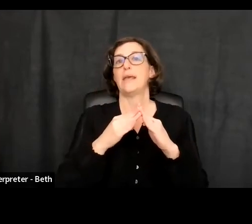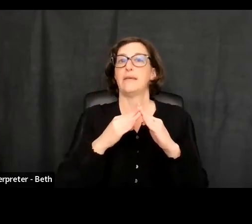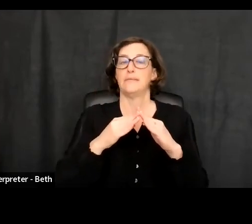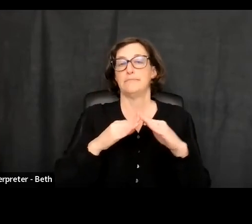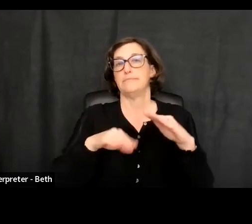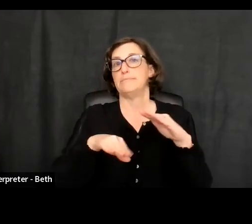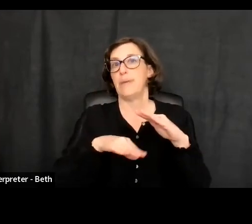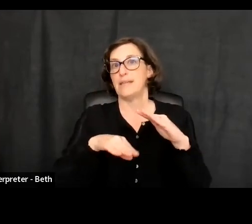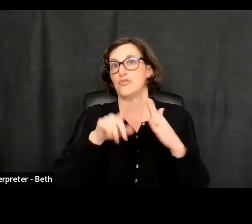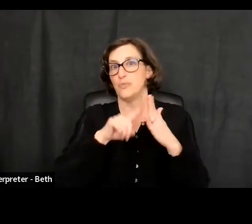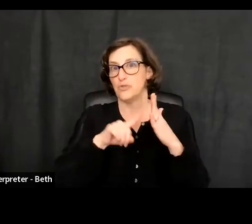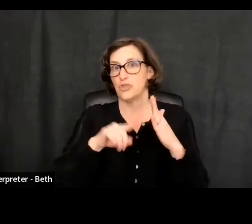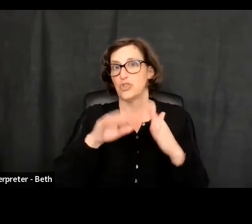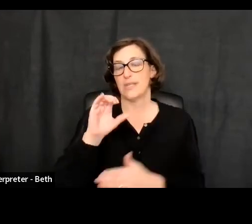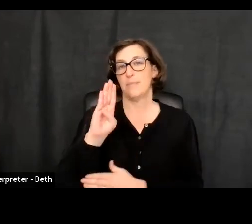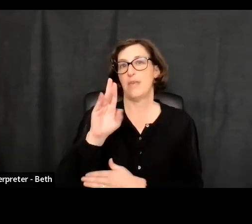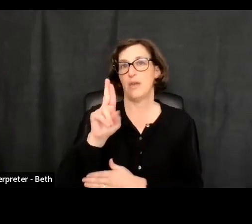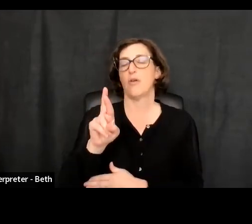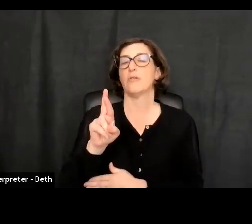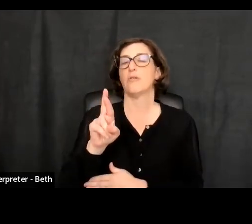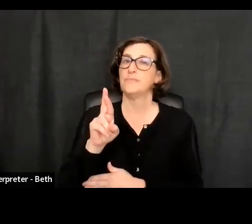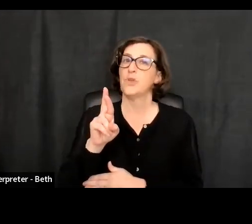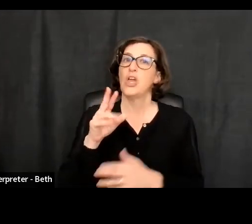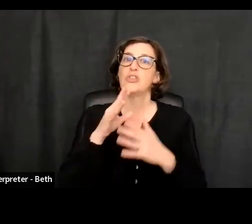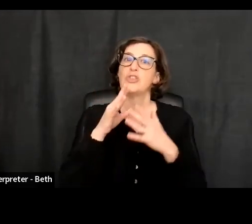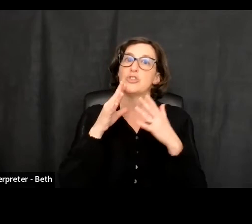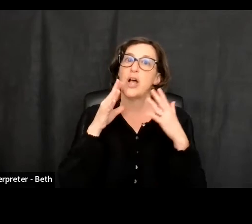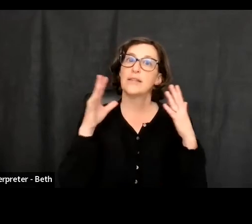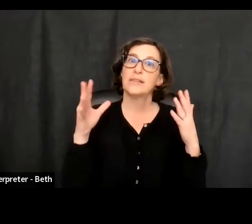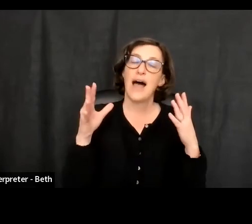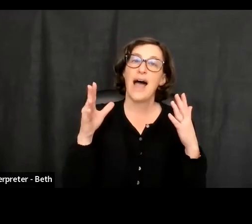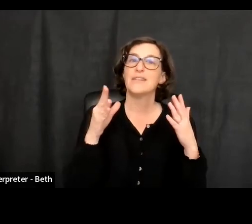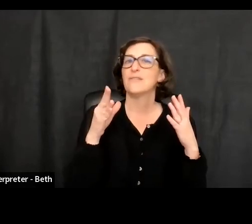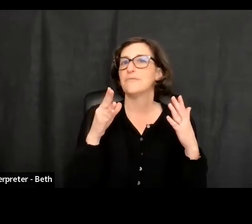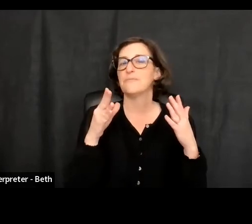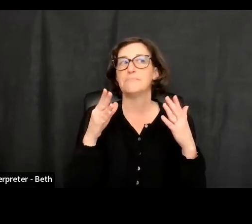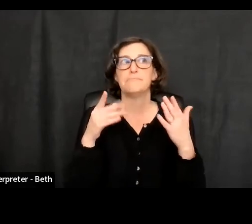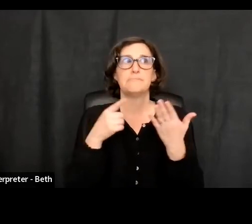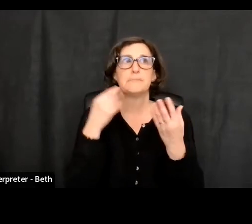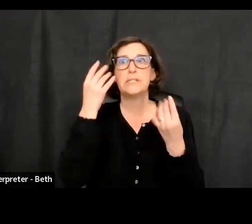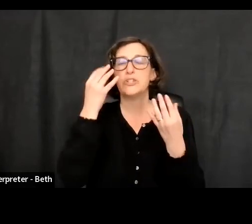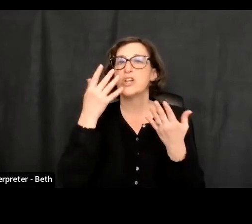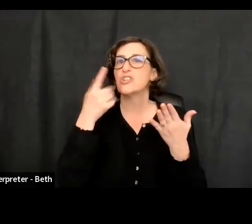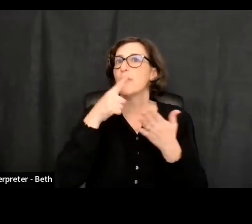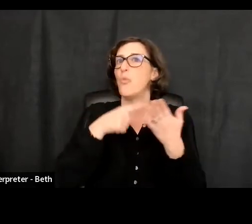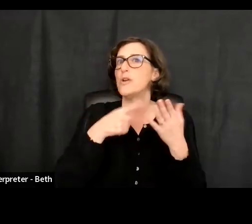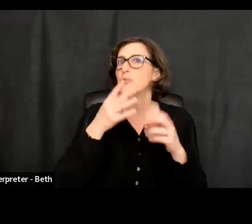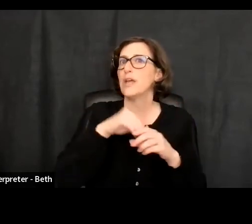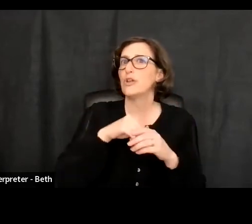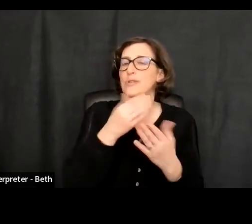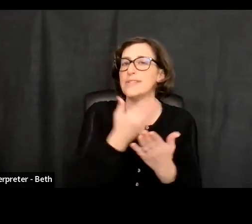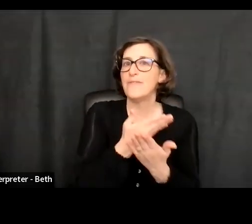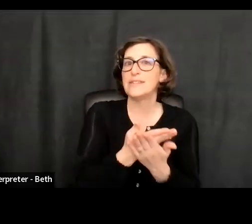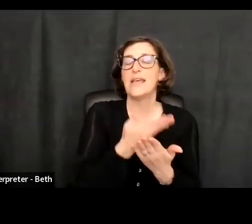There's a lot of evidence for there's a lot of bias in what gets counted as evidence. We talk about evidence-based treatment